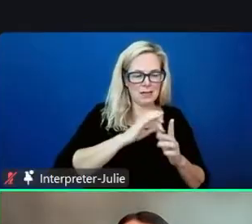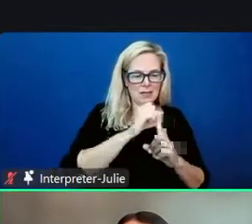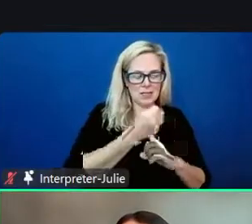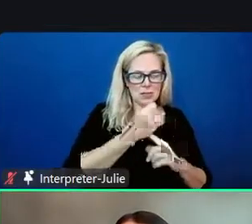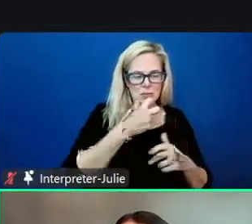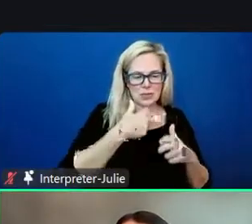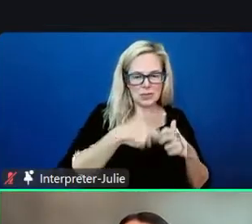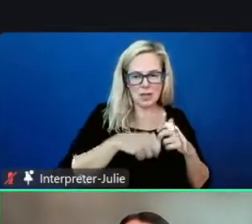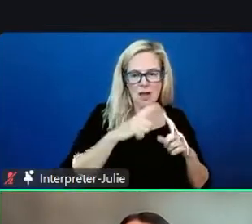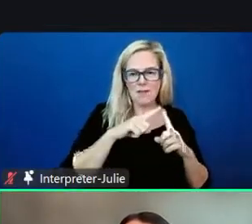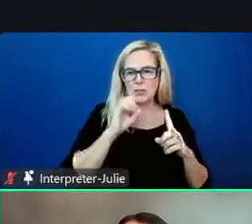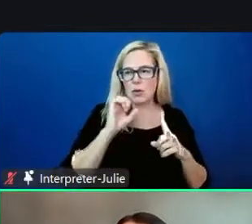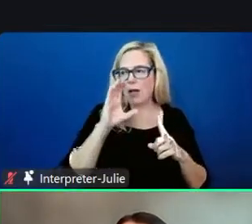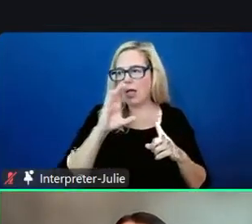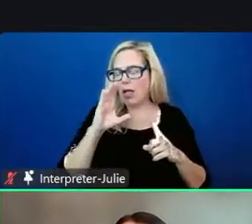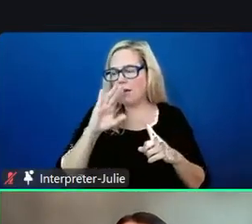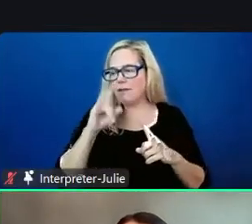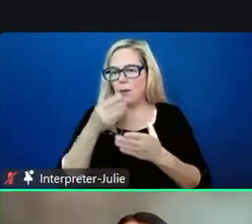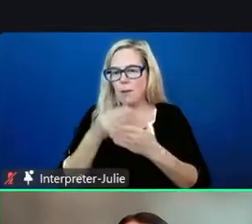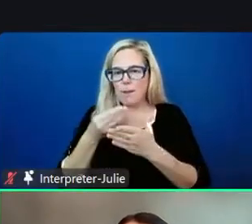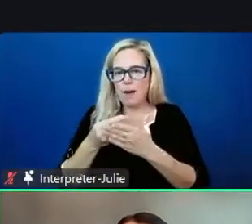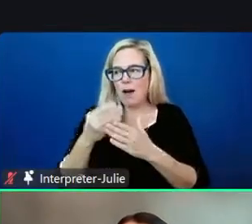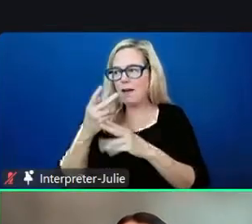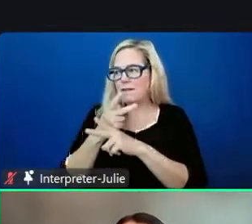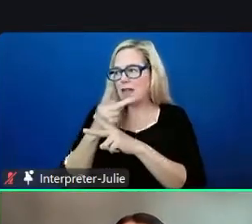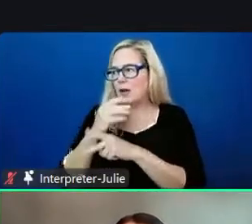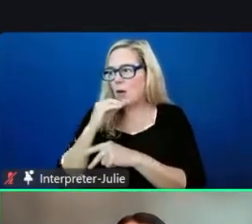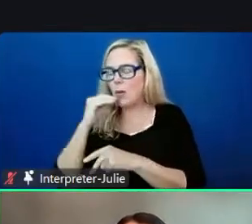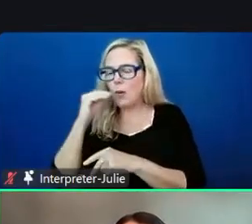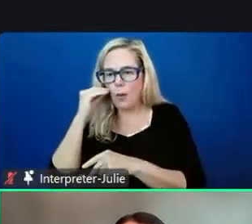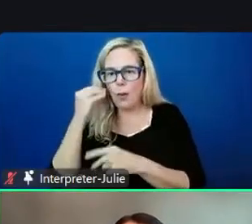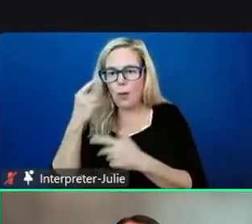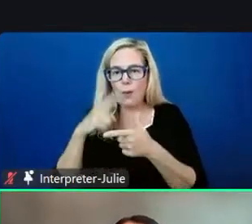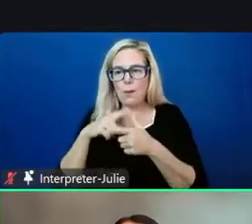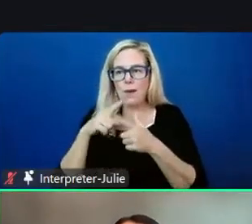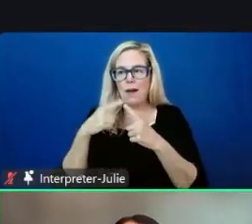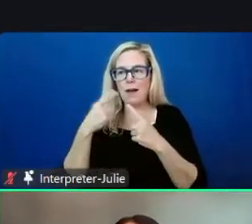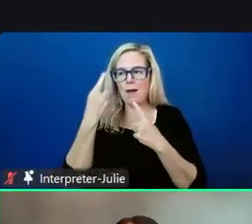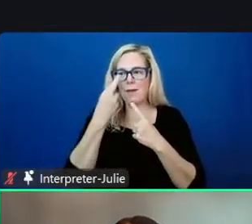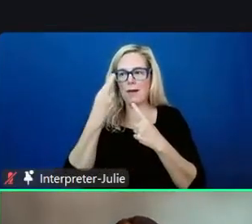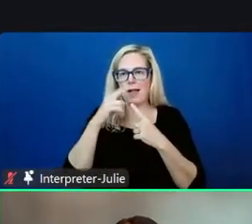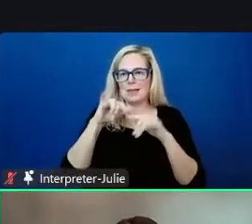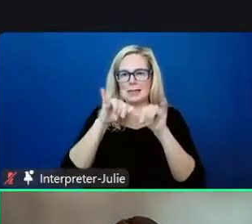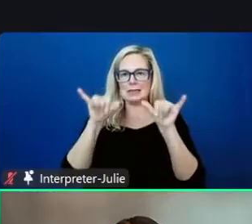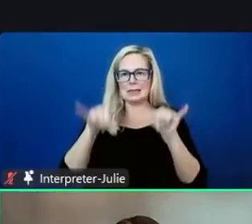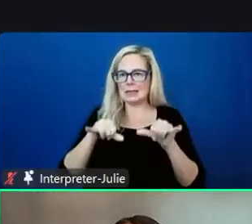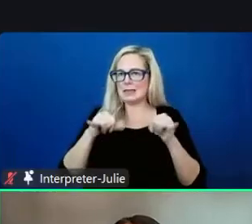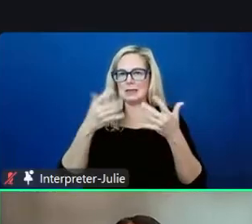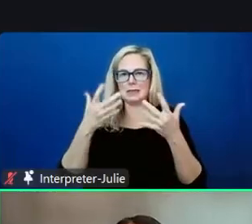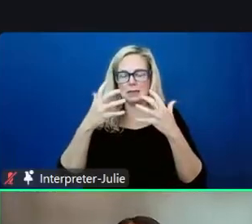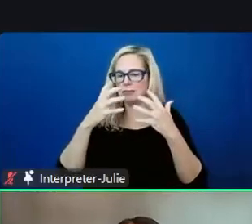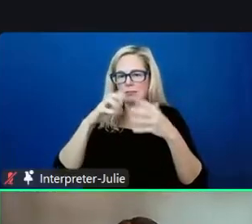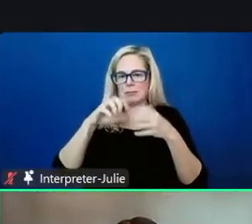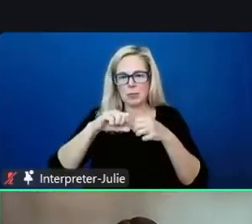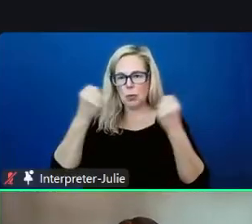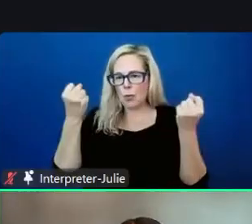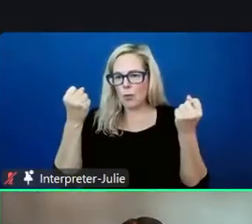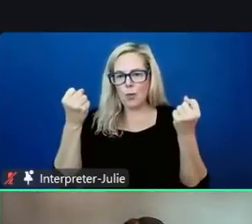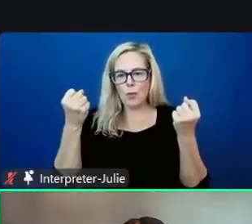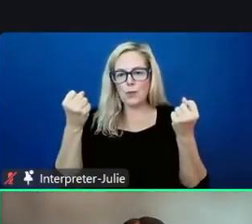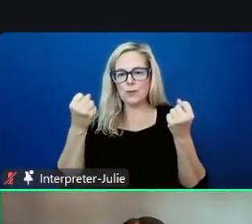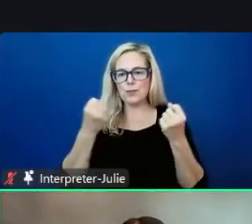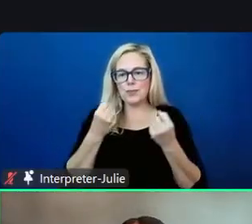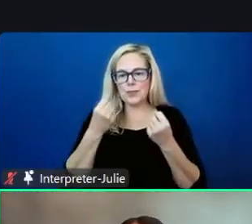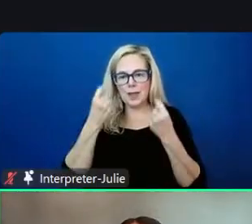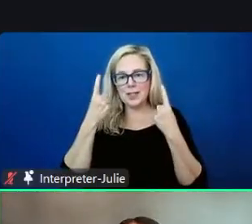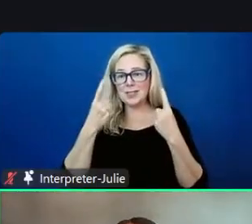expenses without financial aid and figure out how to move in a system that wasn't built for someone like me. And to be clear, my institution is not uniquely bad. It's actually very similar